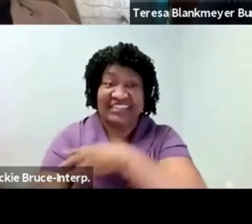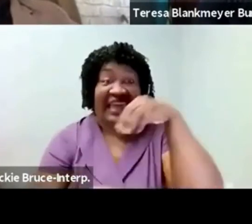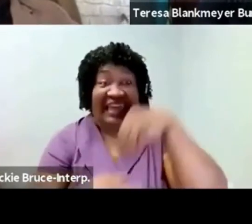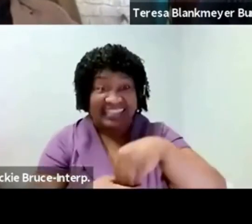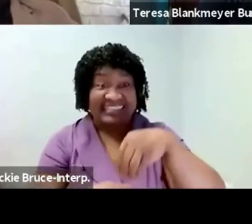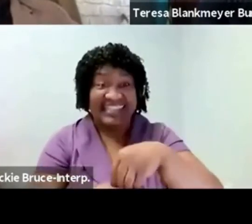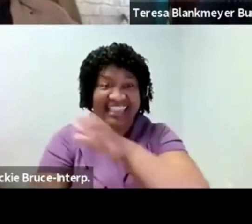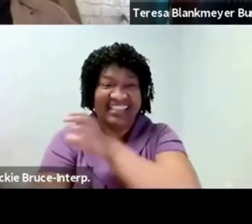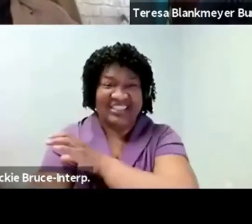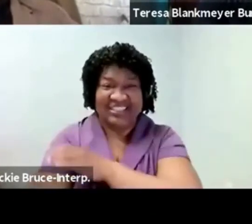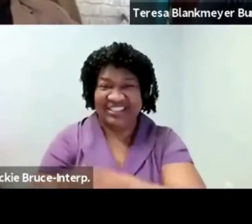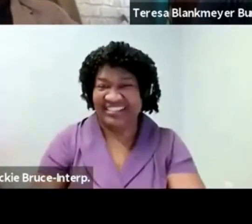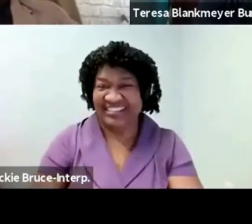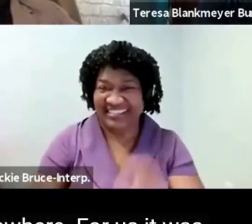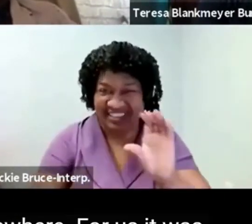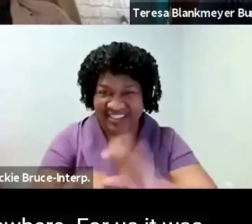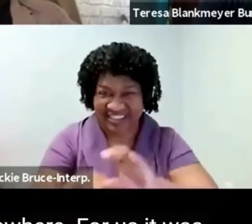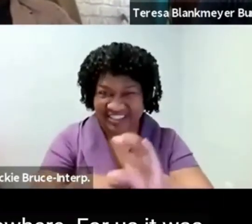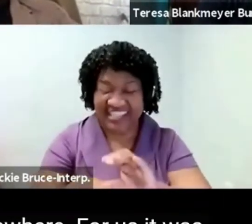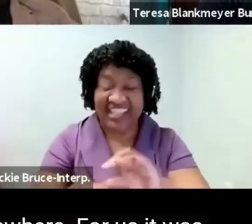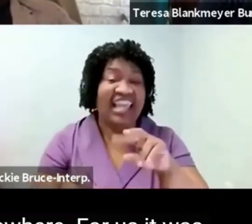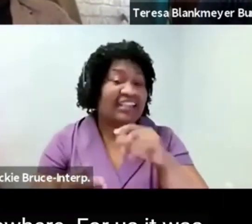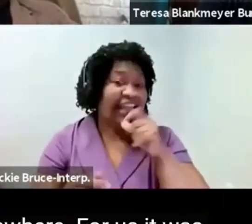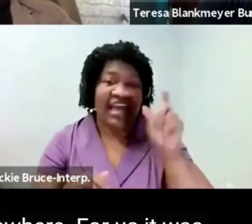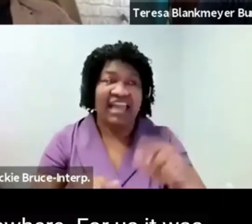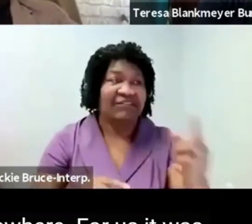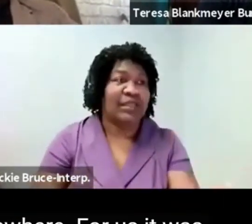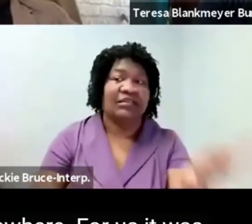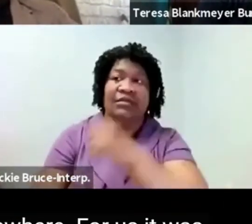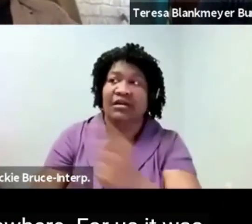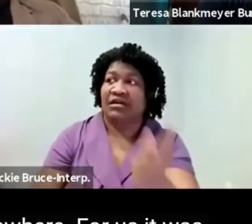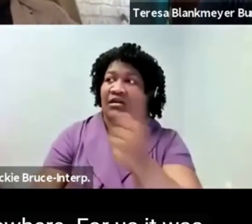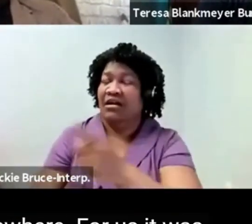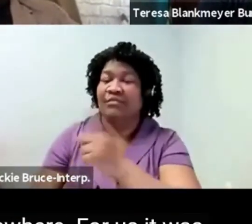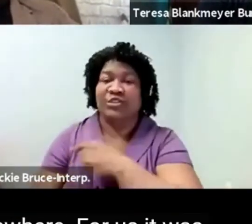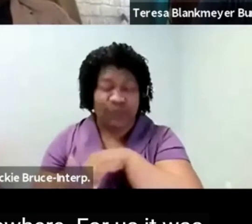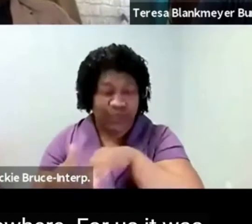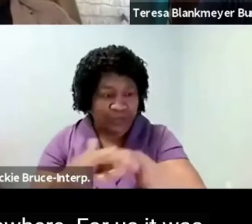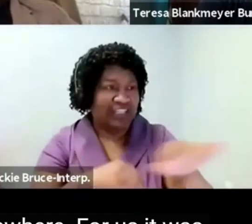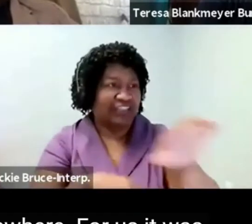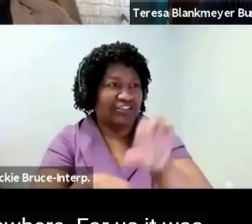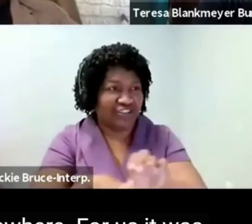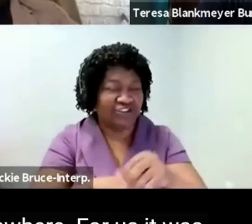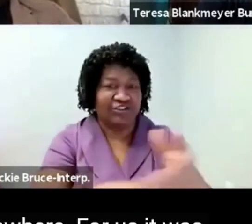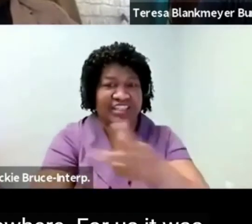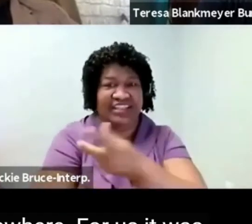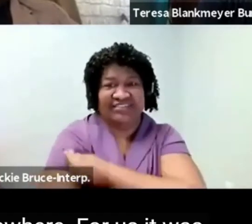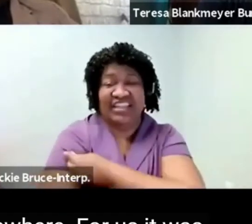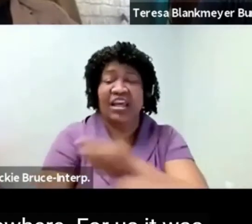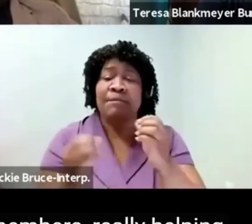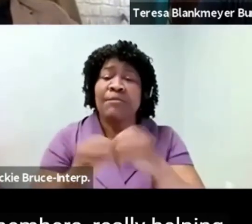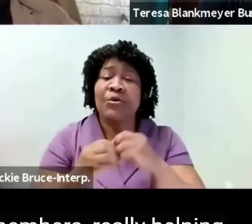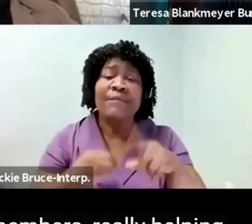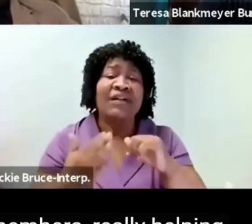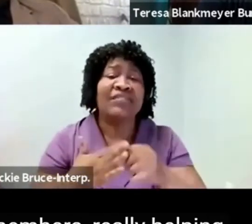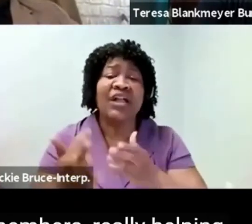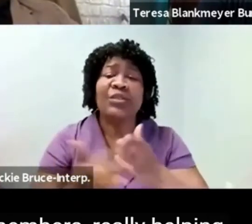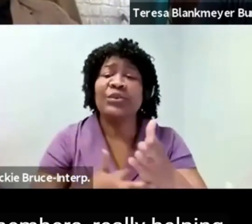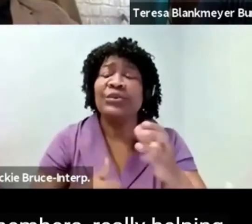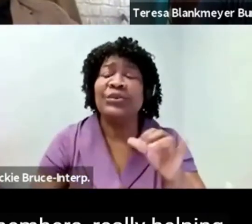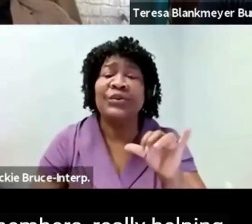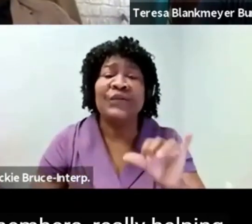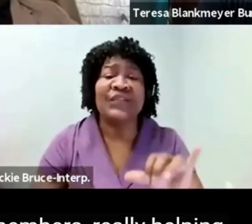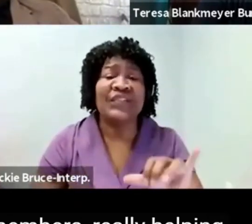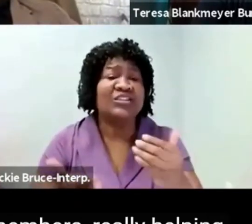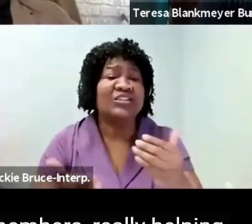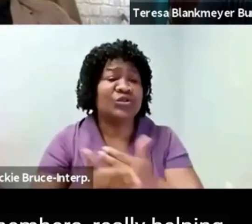the churches and versus making them come elsewhere. So for us, it was more about, through these